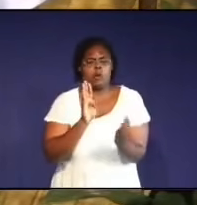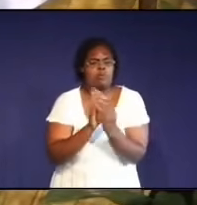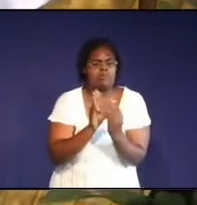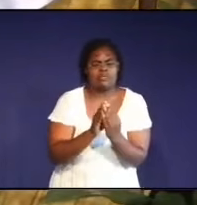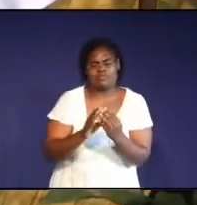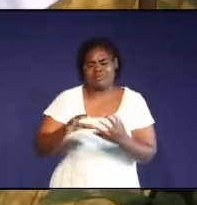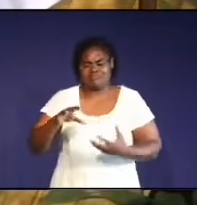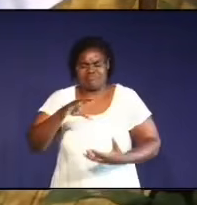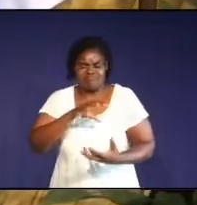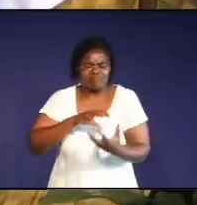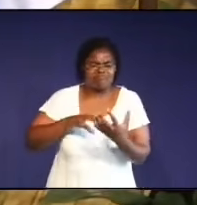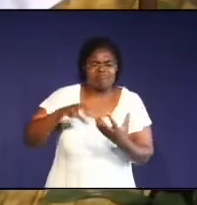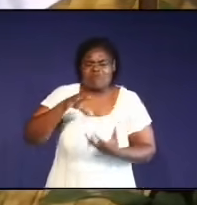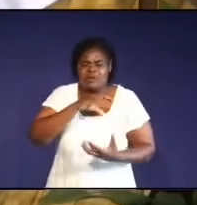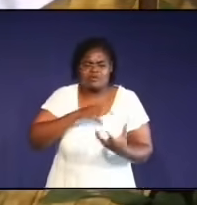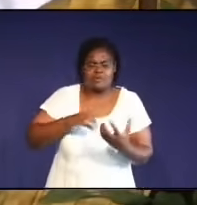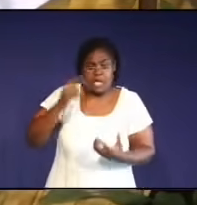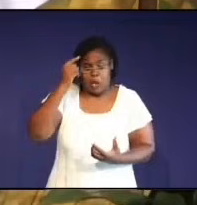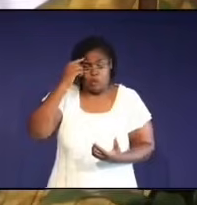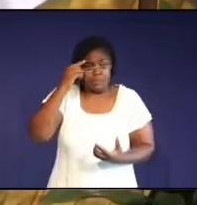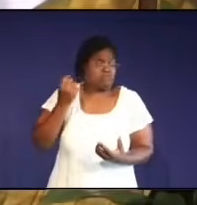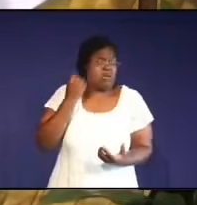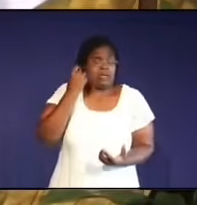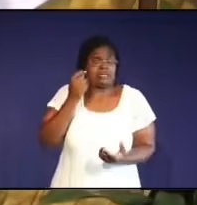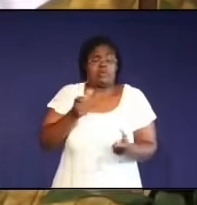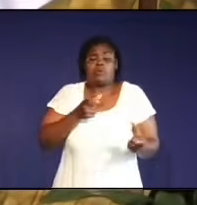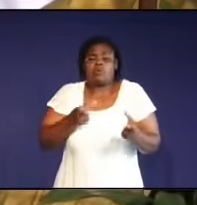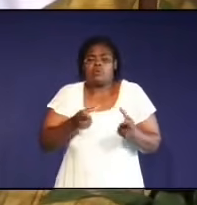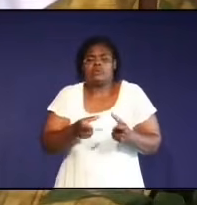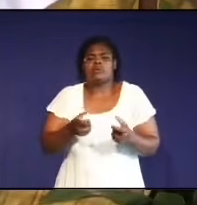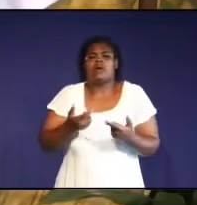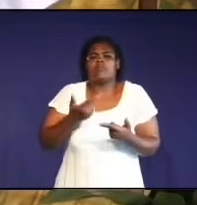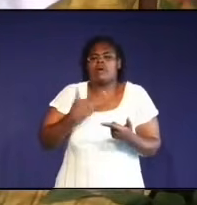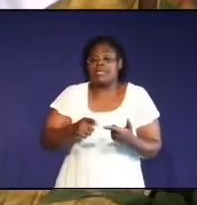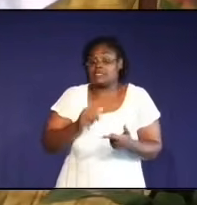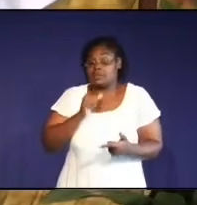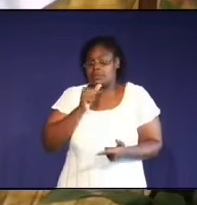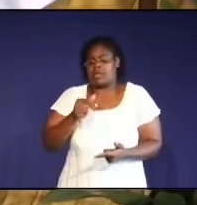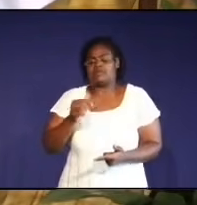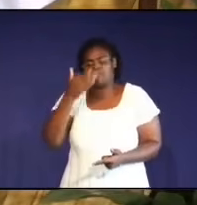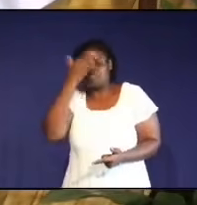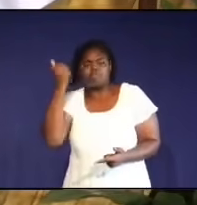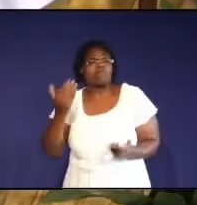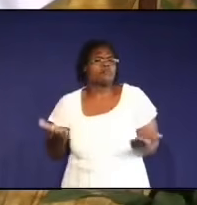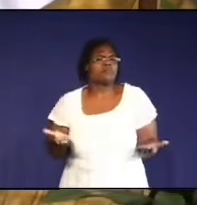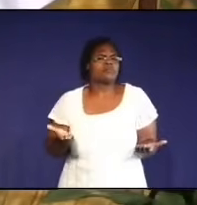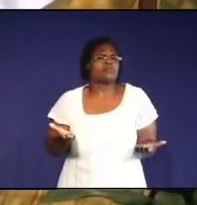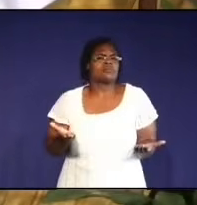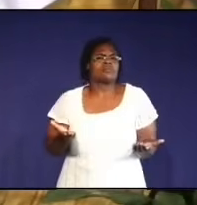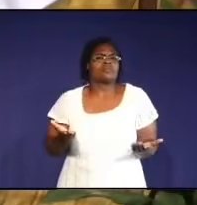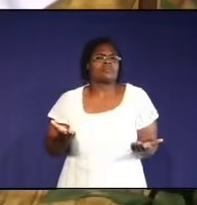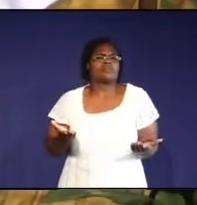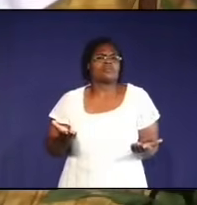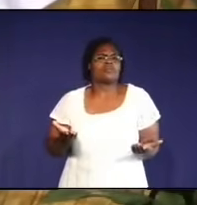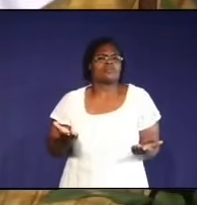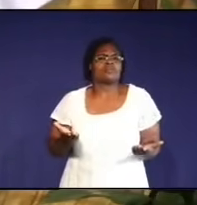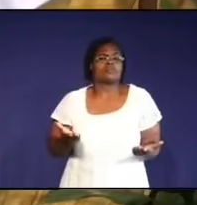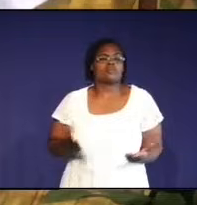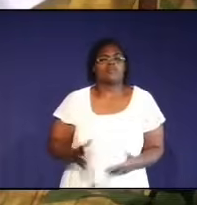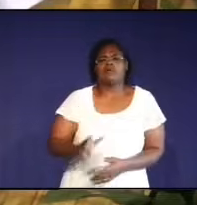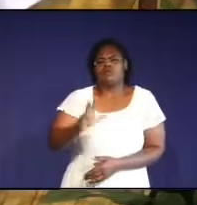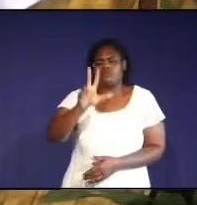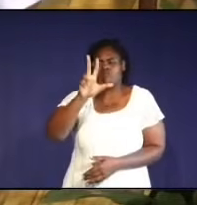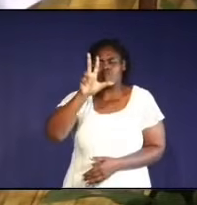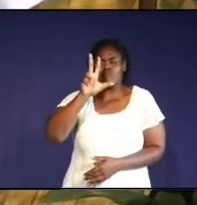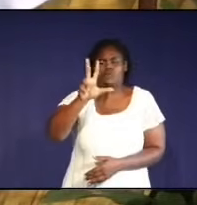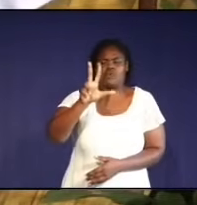we know not how to deal with. But let us not forget that the three great